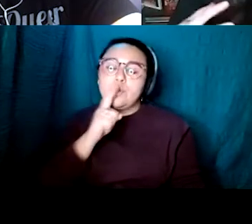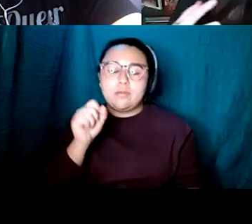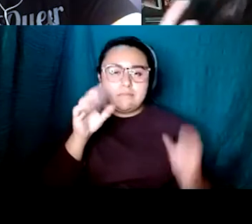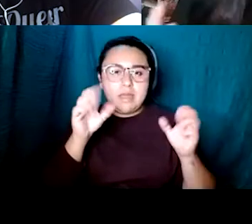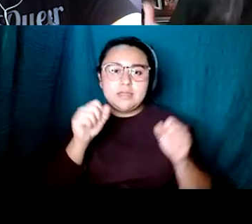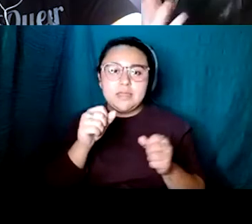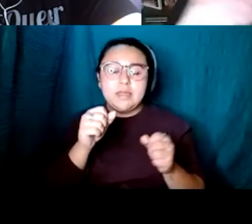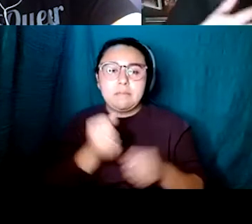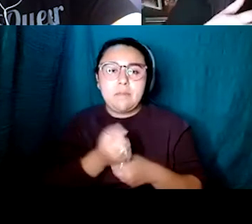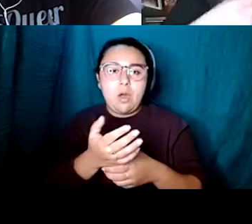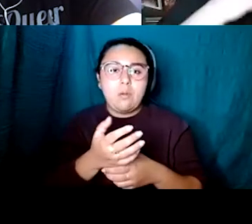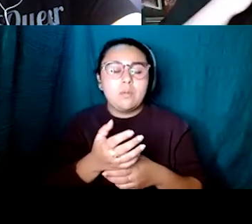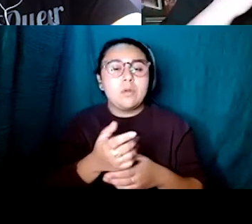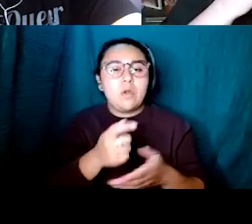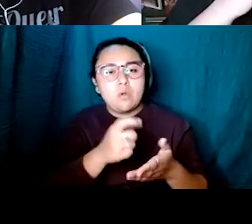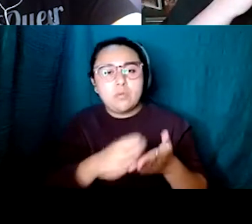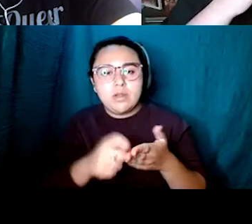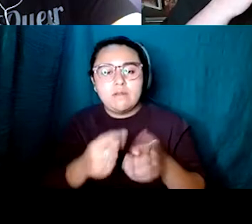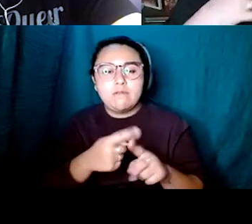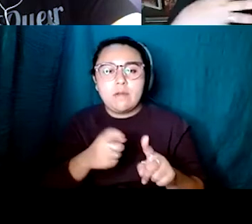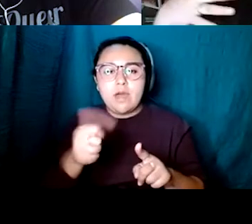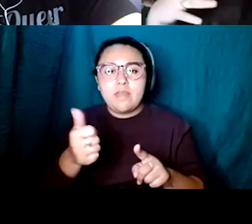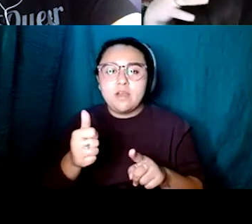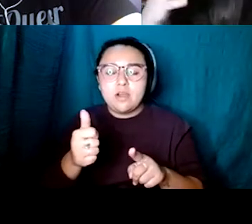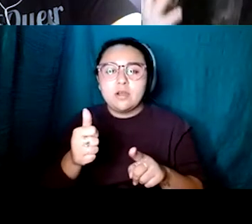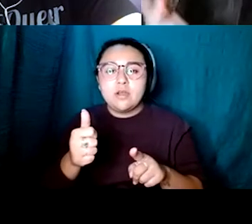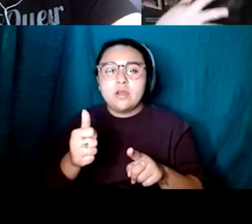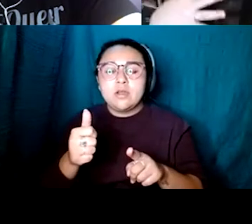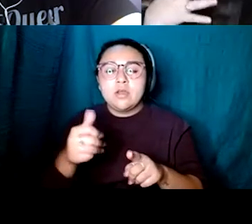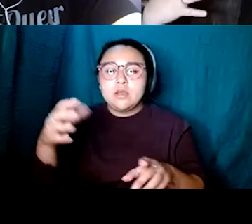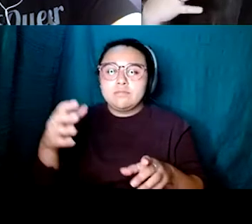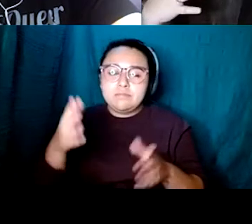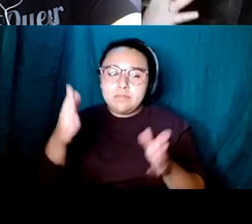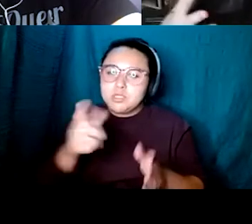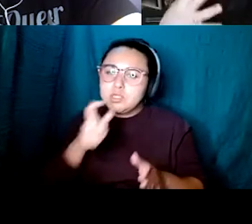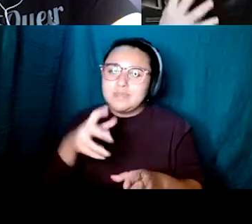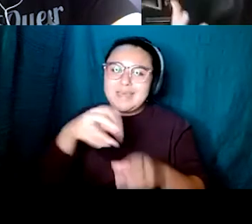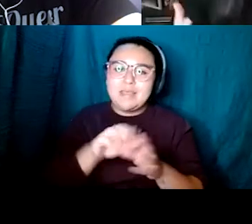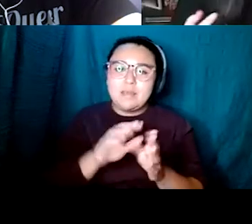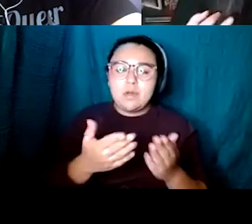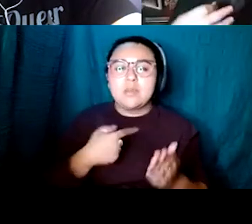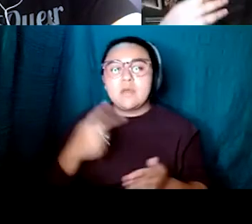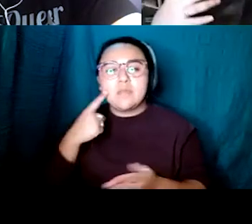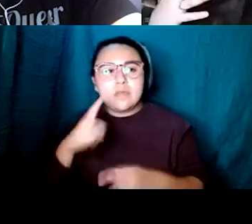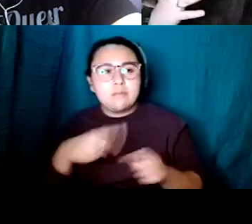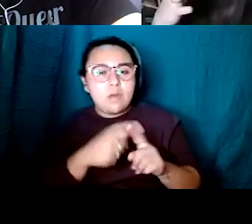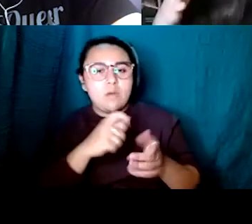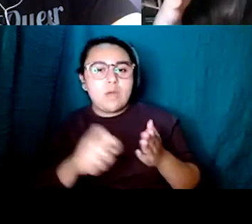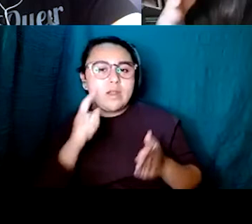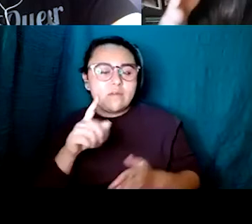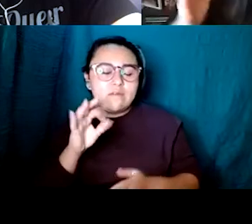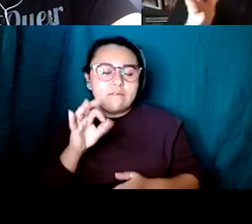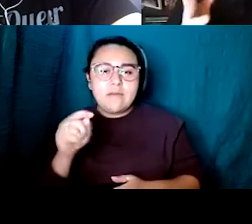contributors. And we had an event with them a couple weeks ago, and they were saying that when they were thinking of writing for Fat and Queer, they wanted